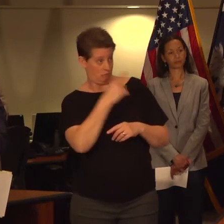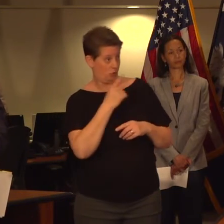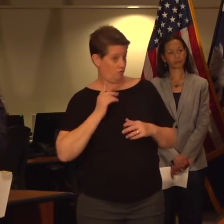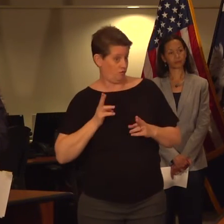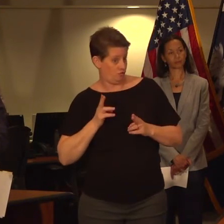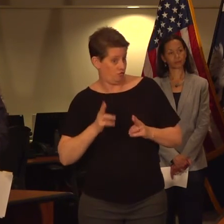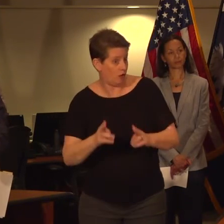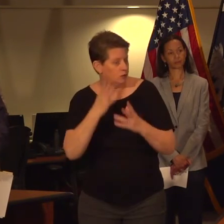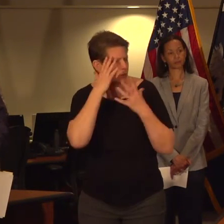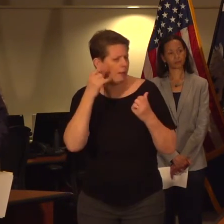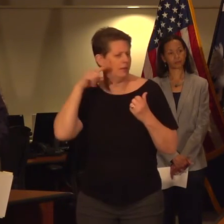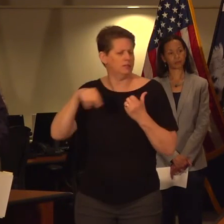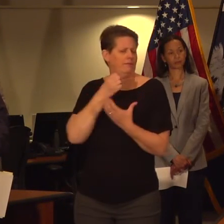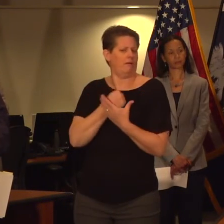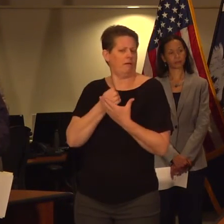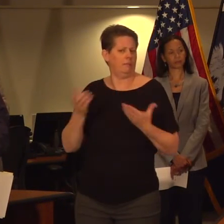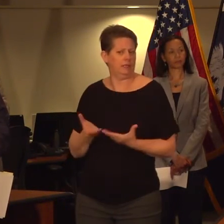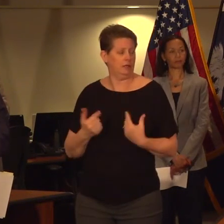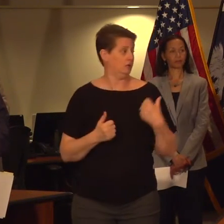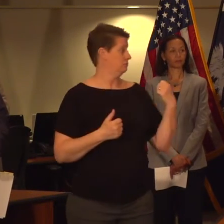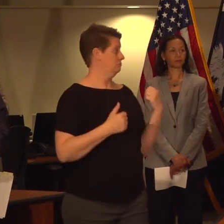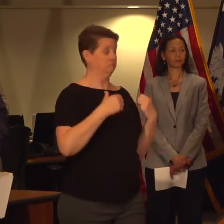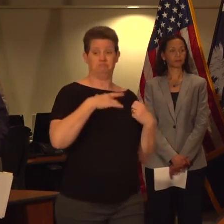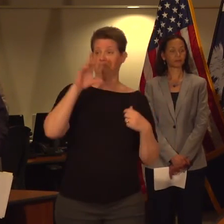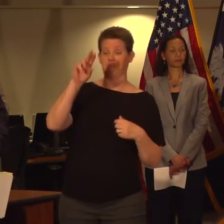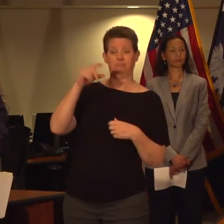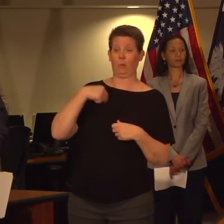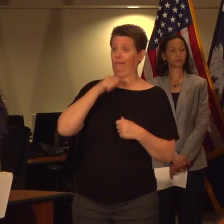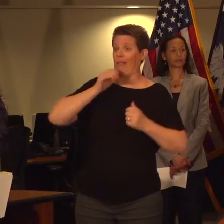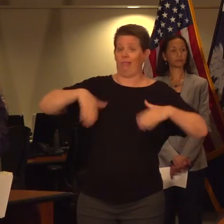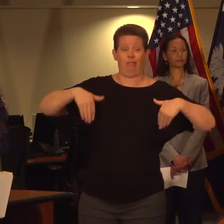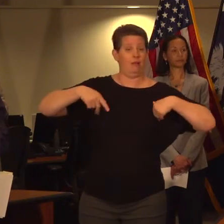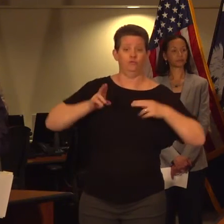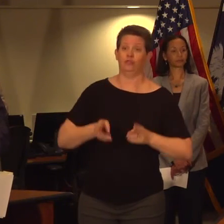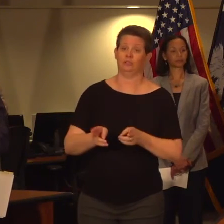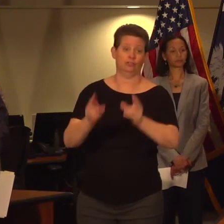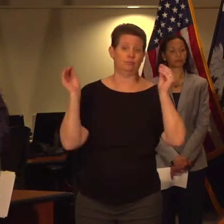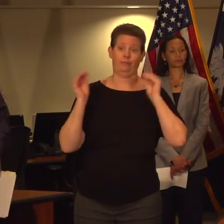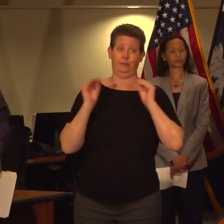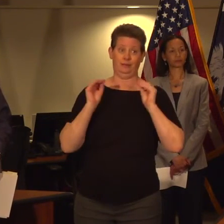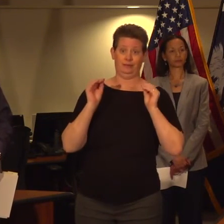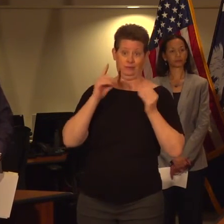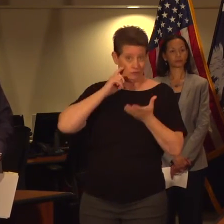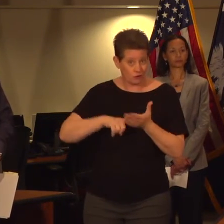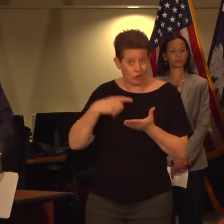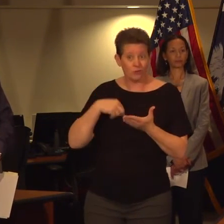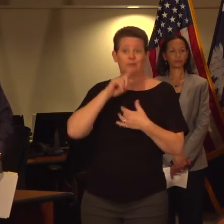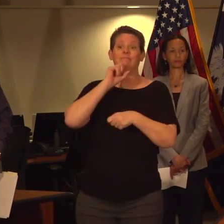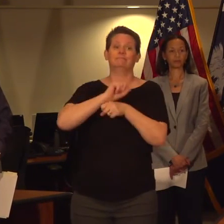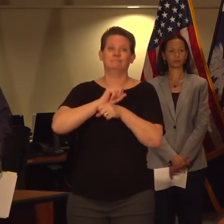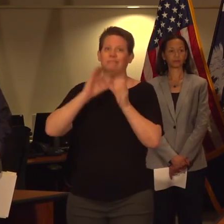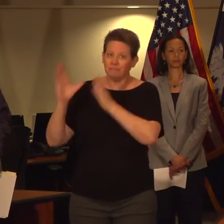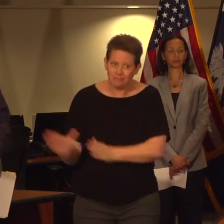the economy in our state? No, we have not rushed a thing. As you have noticed from the beginning, we have been deliberate, measured,